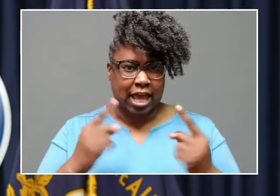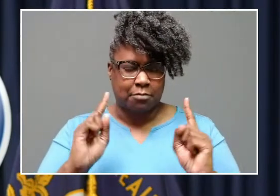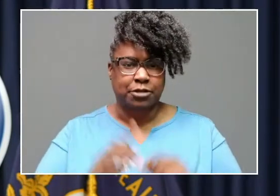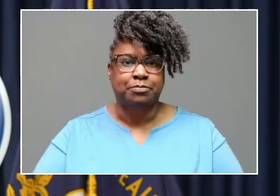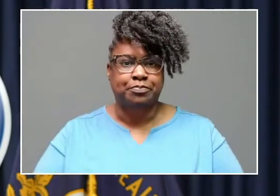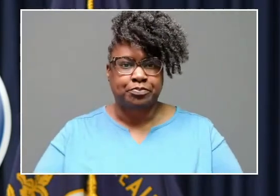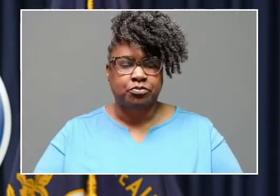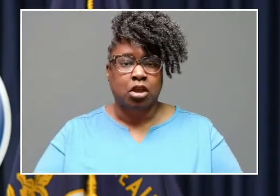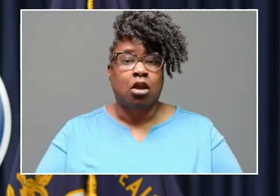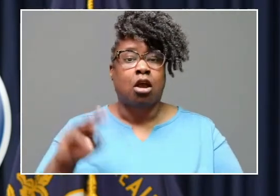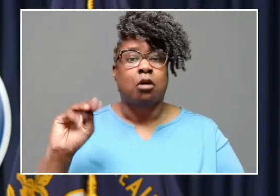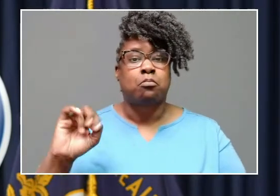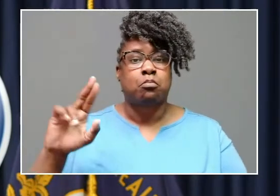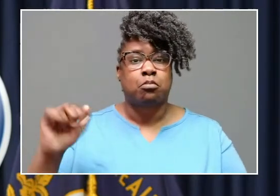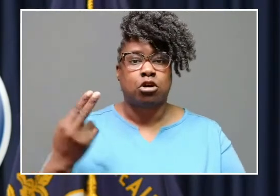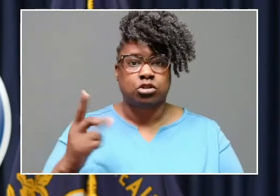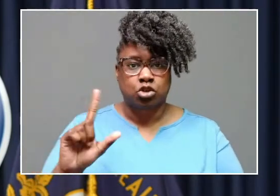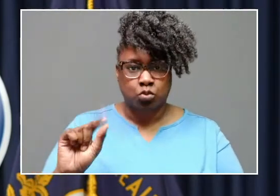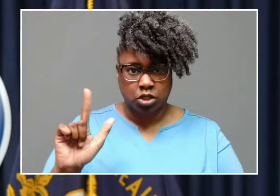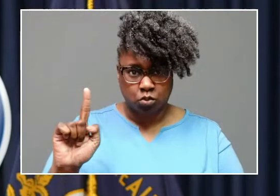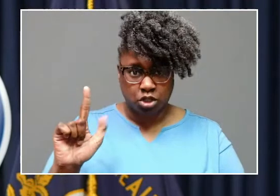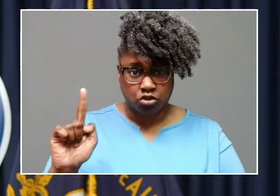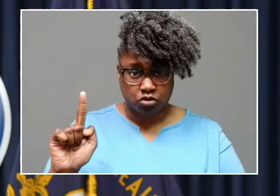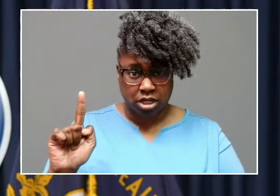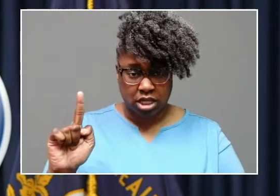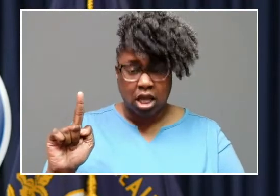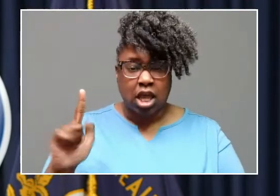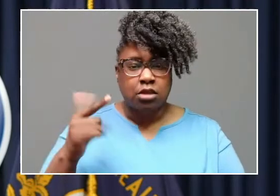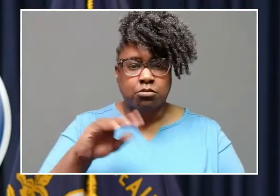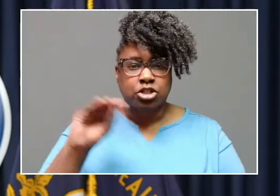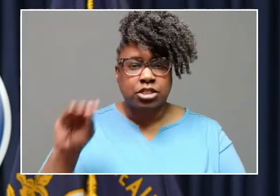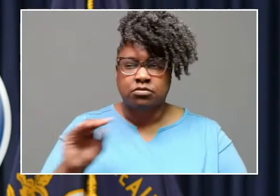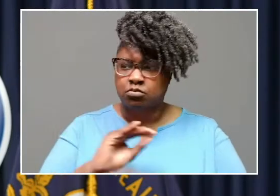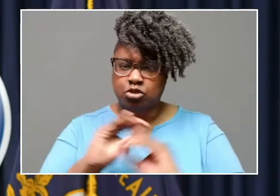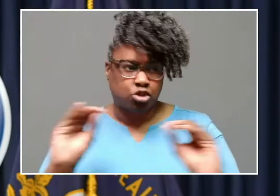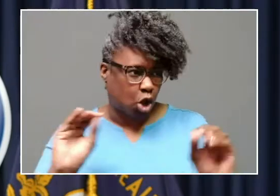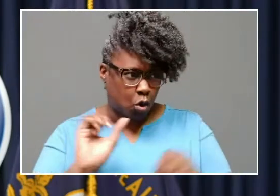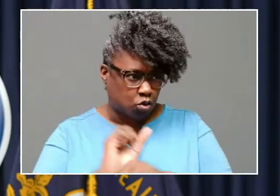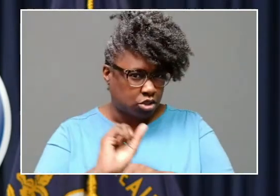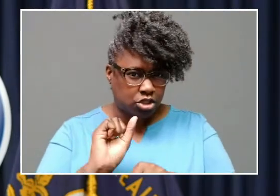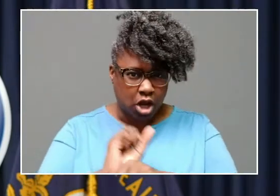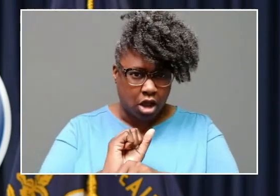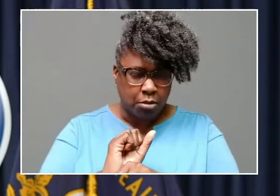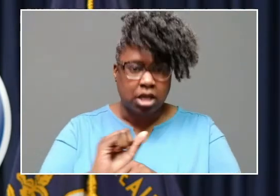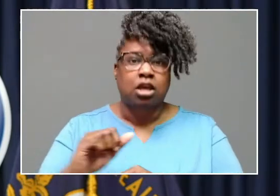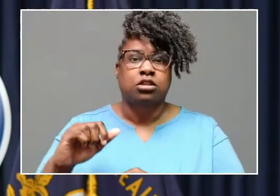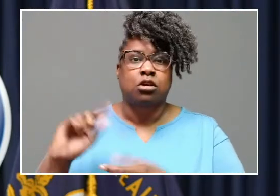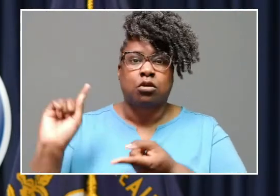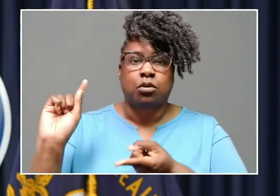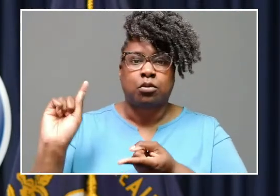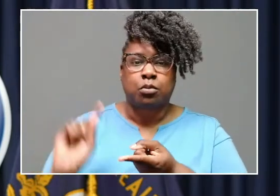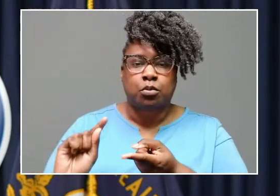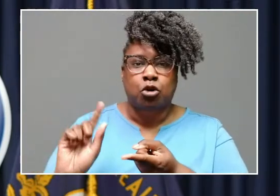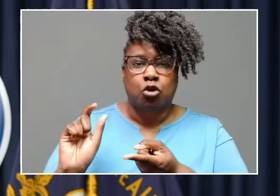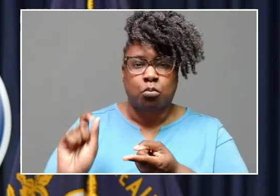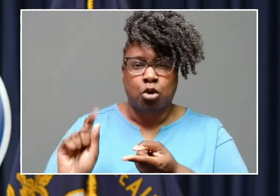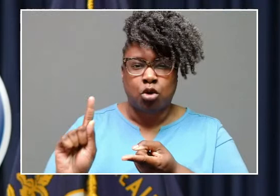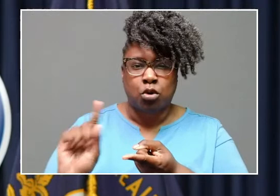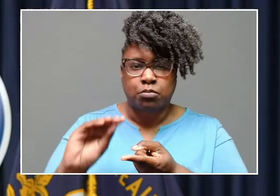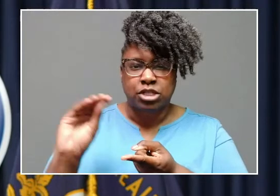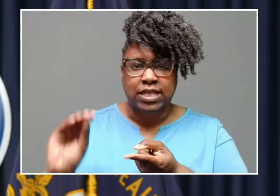March 2023 jobless rate, that's the newest one out, was down 0.1 percentage points from February